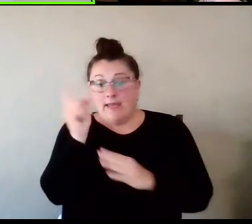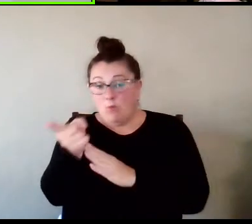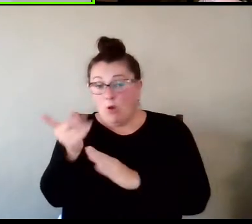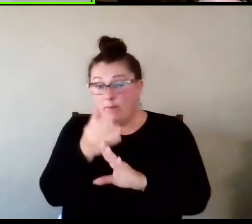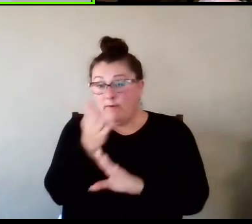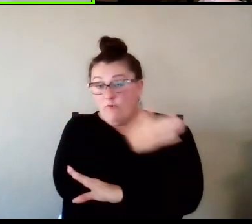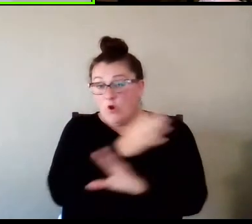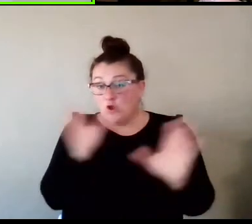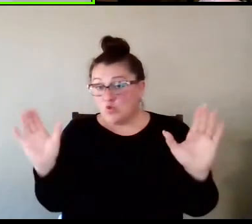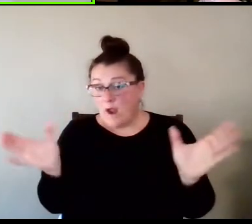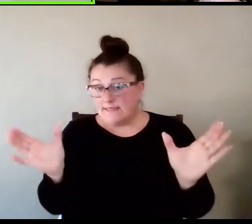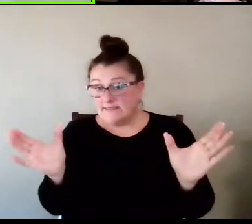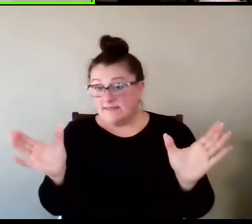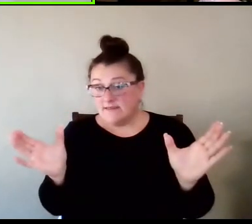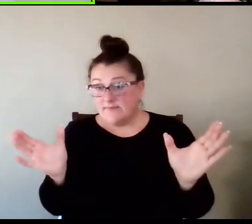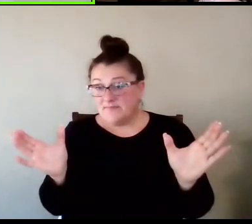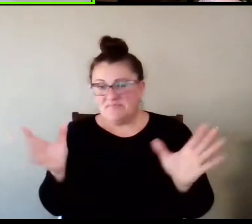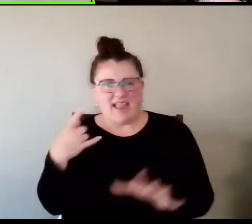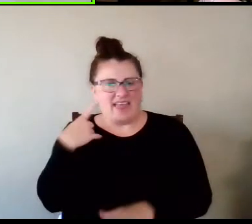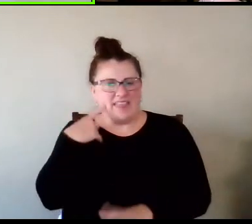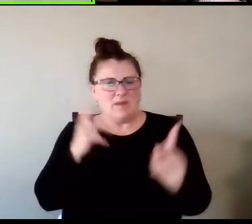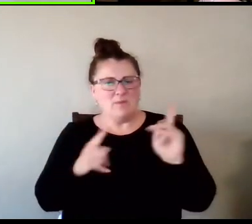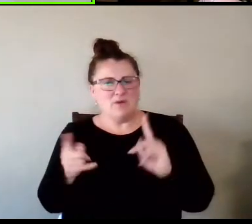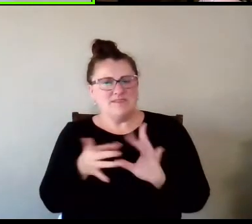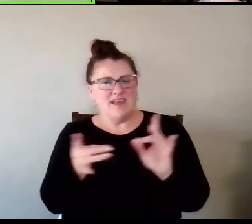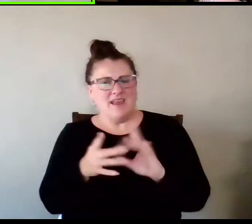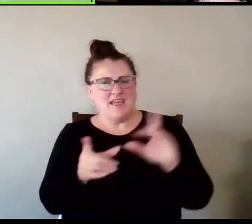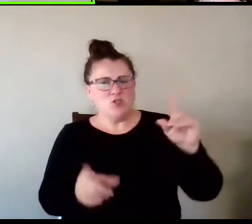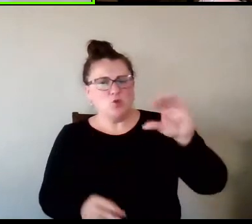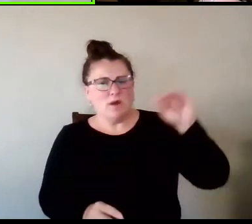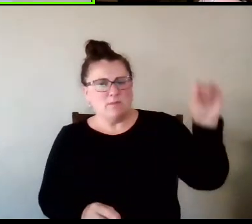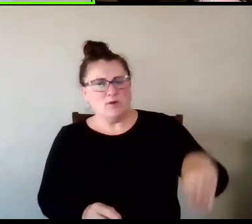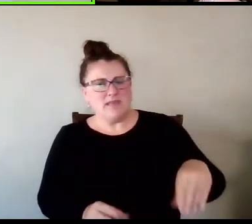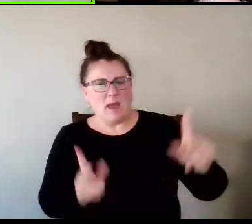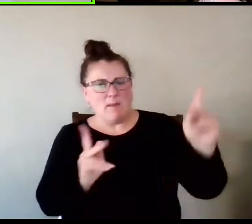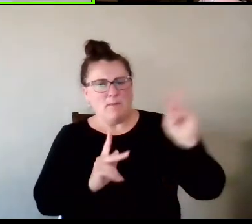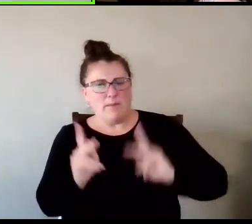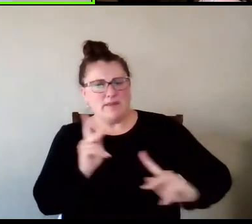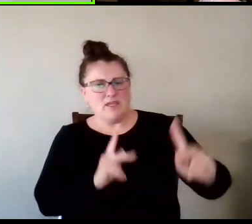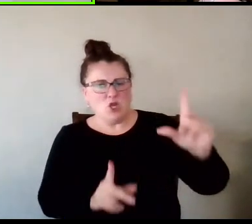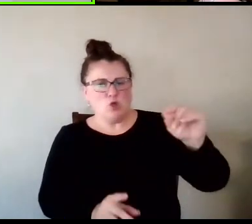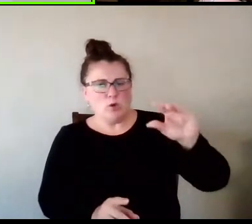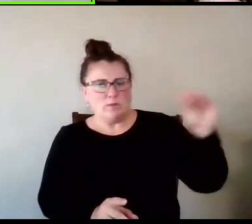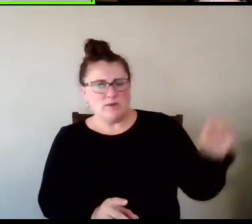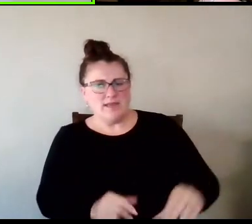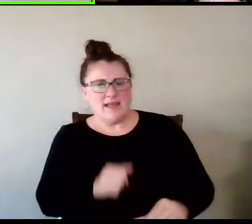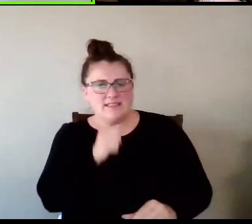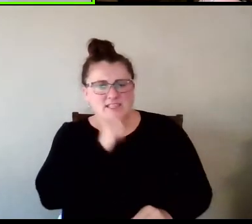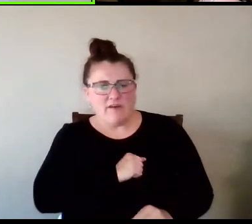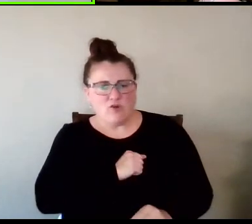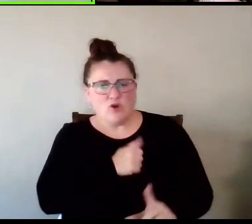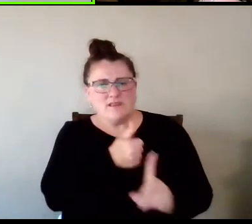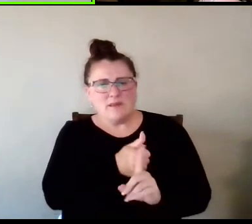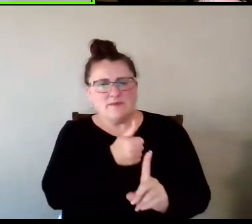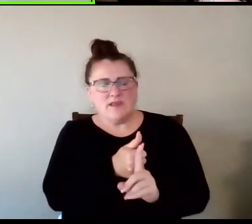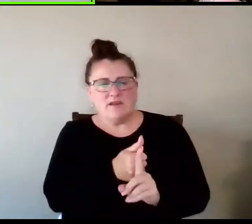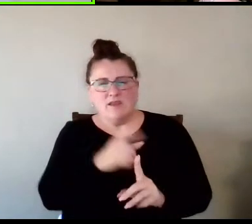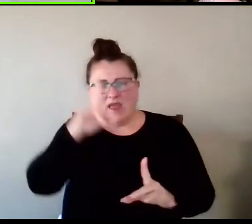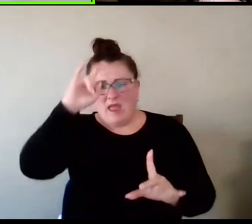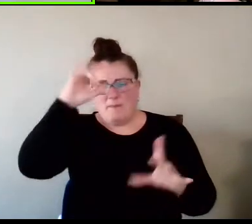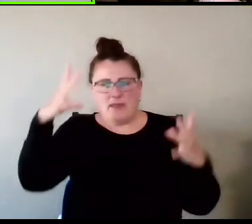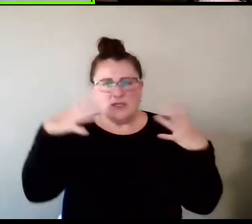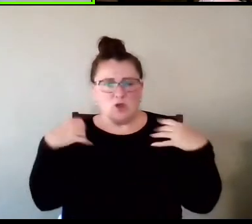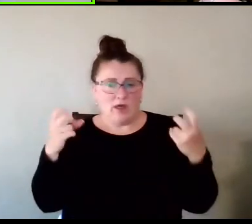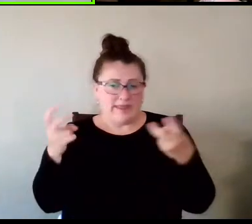the crisis, I think people say maybe 20% of a population, human population, would suffer from some kind of mental health